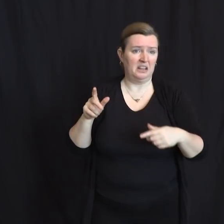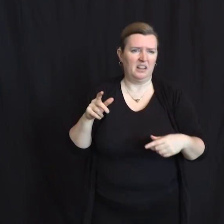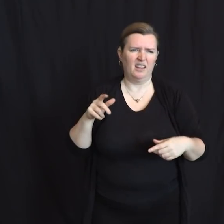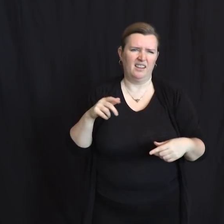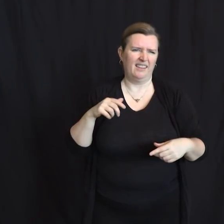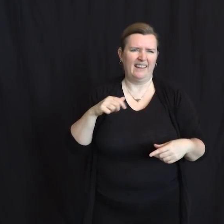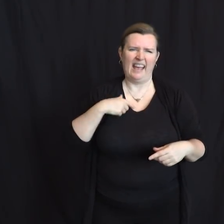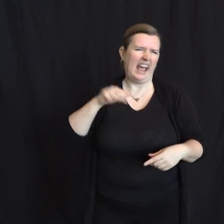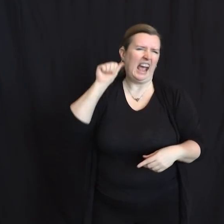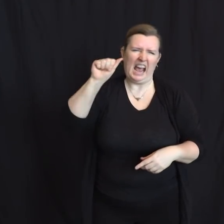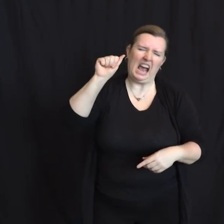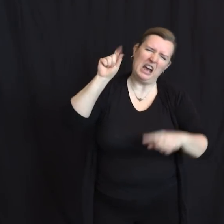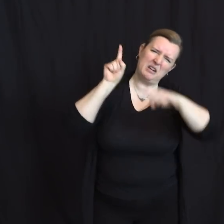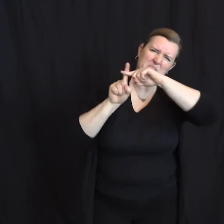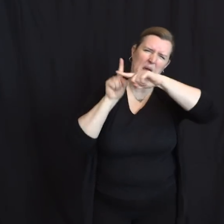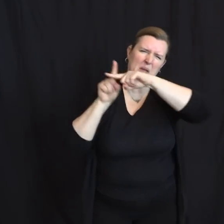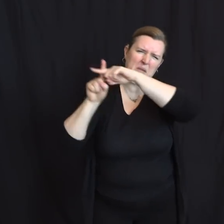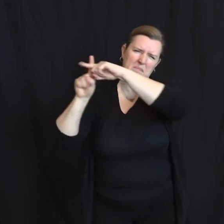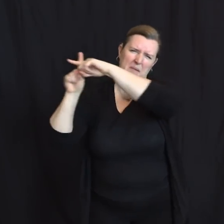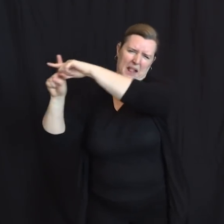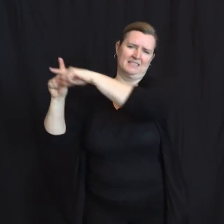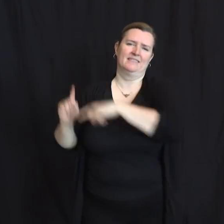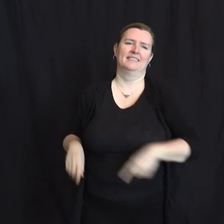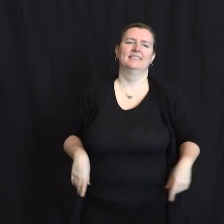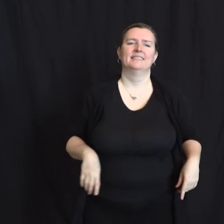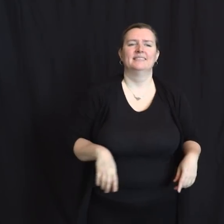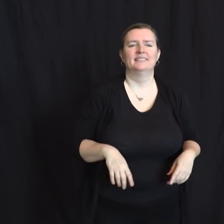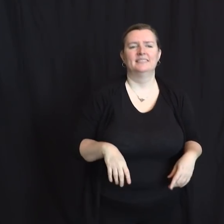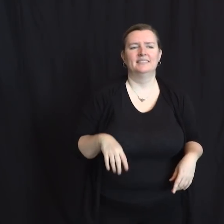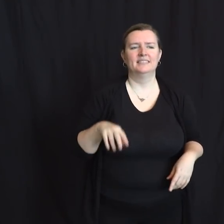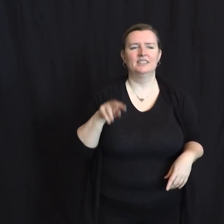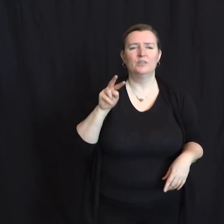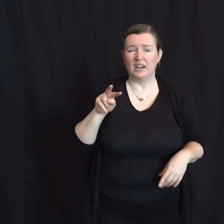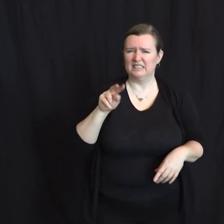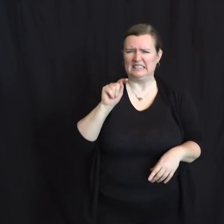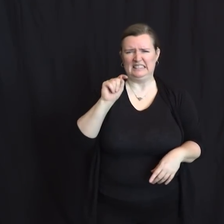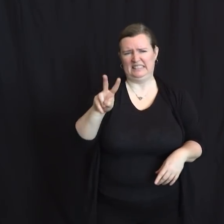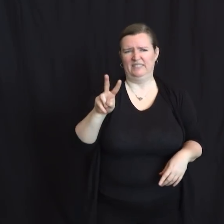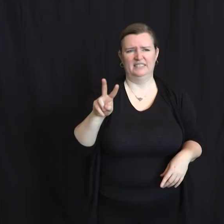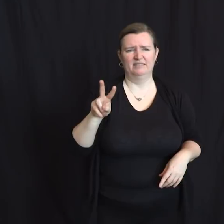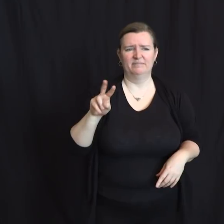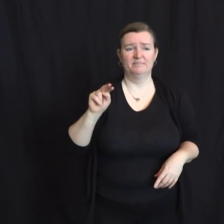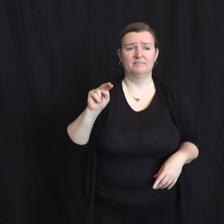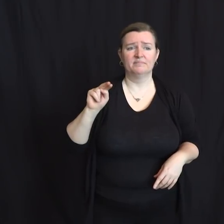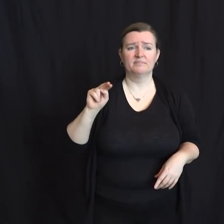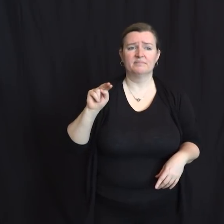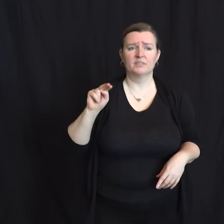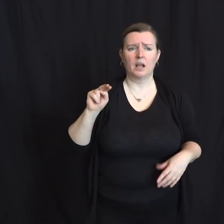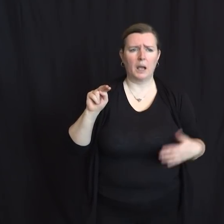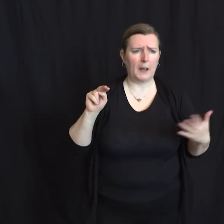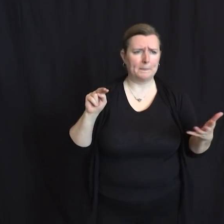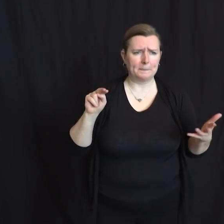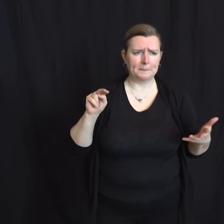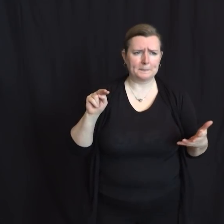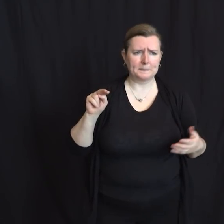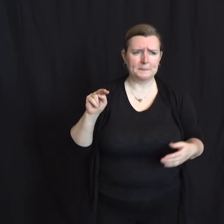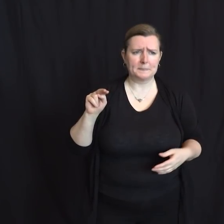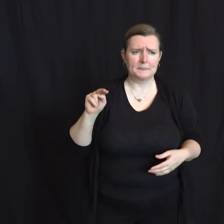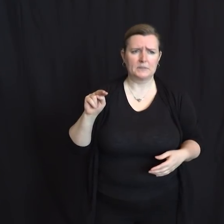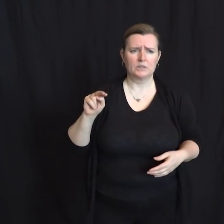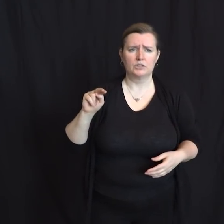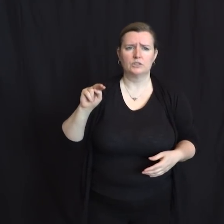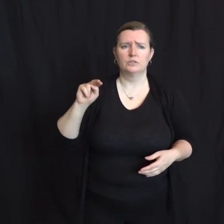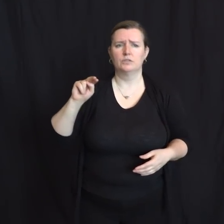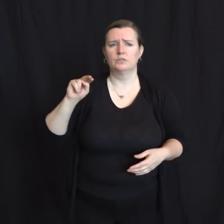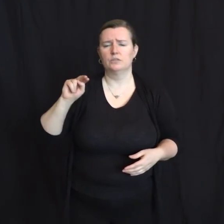I'll tell you, I don't know about you, if you watched this show last night, a couple of times I actually had to get up and leave the room Pat and I were texting back and forth. It was